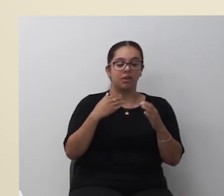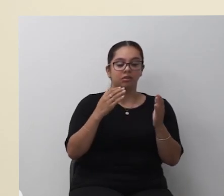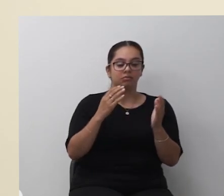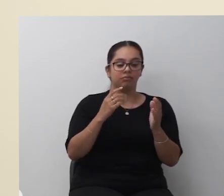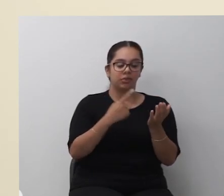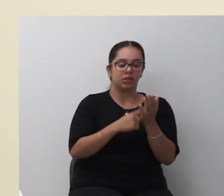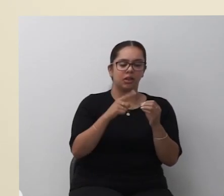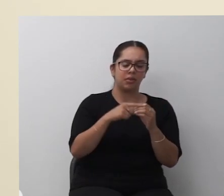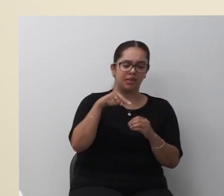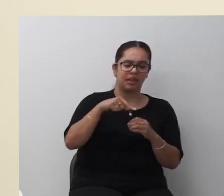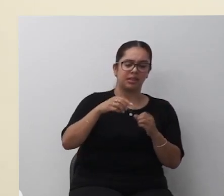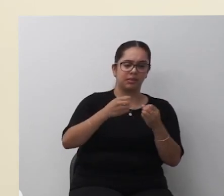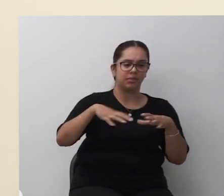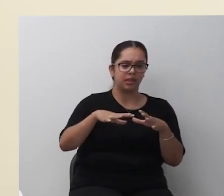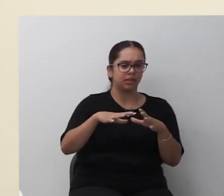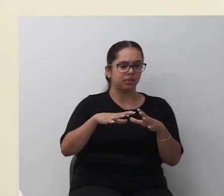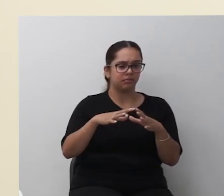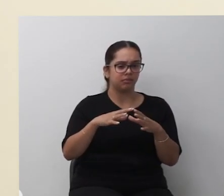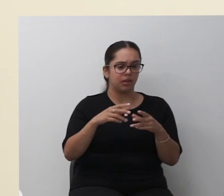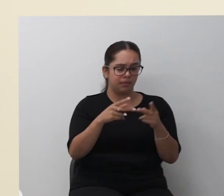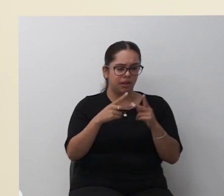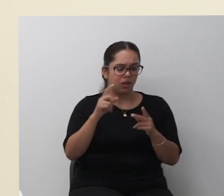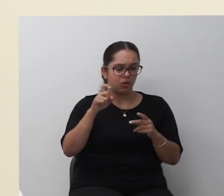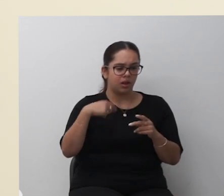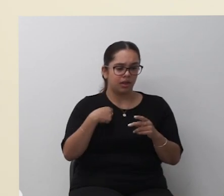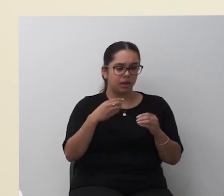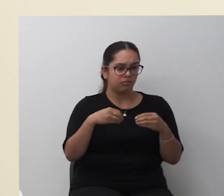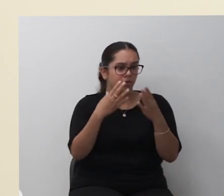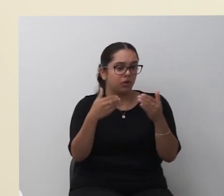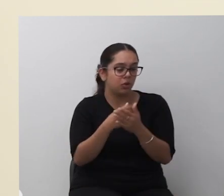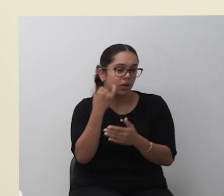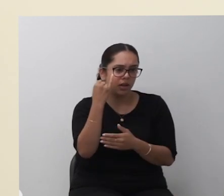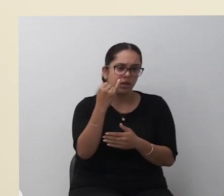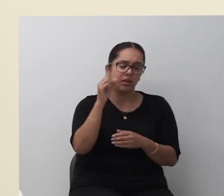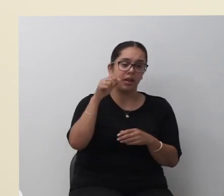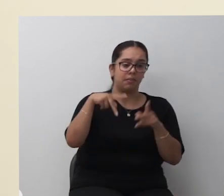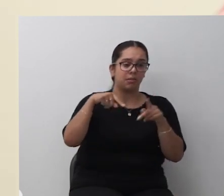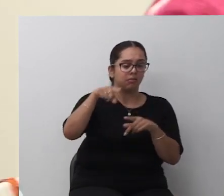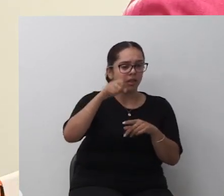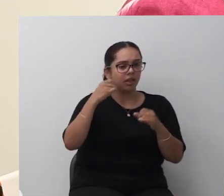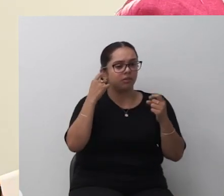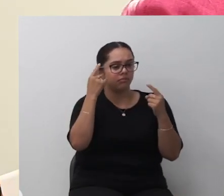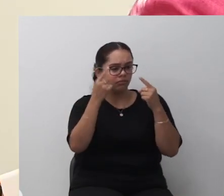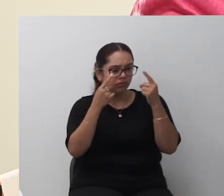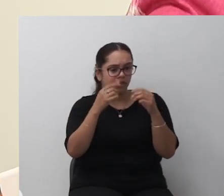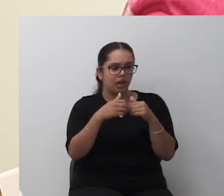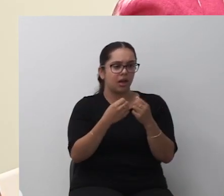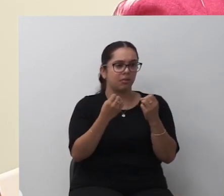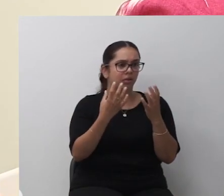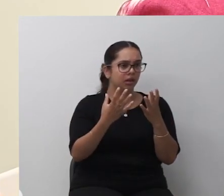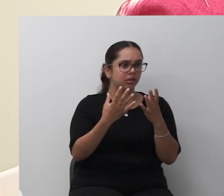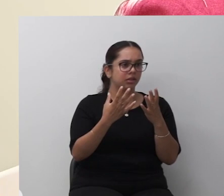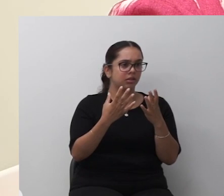this space a place where I can bring up new ideas and it'll be considered, right? Like how much leeway and